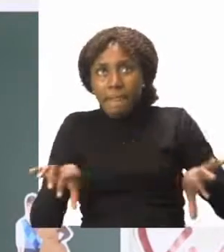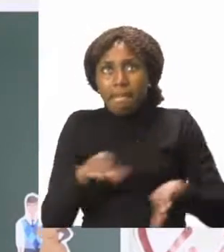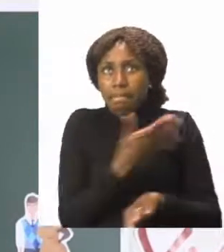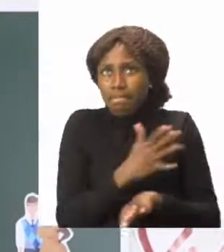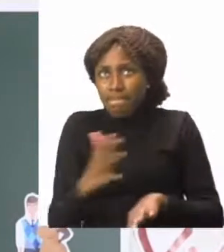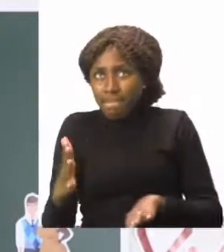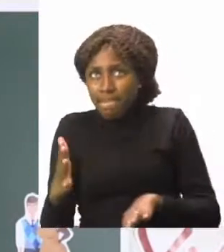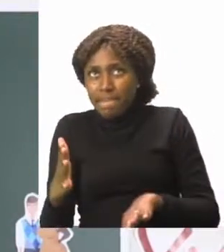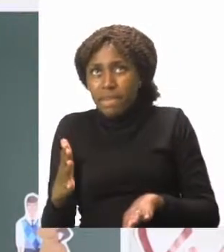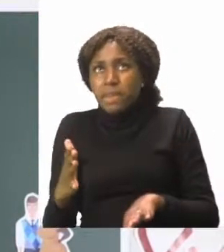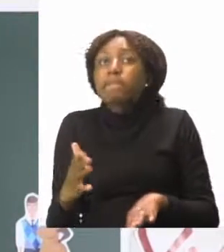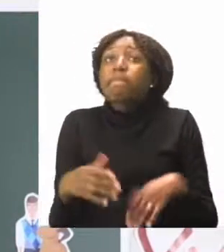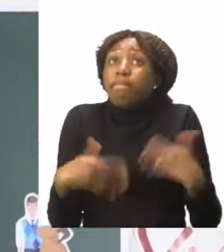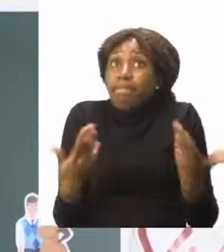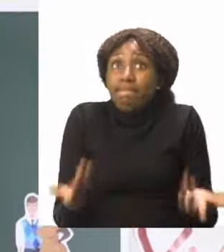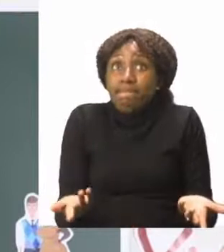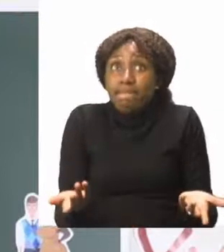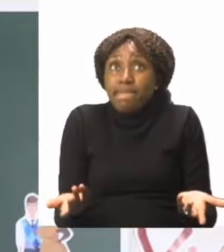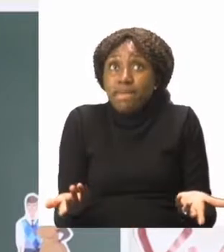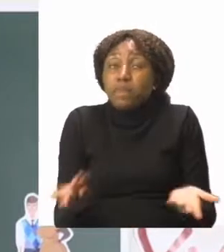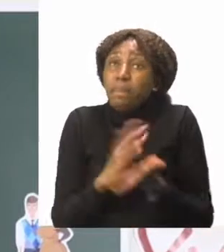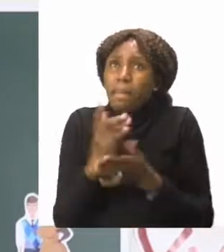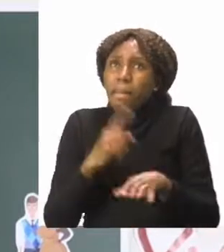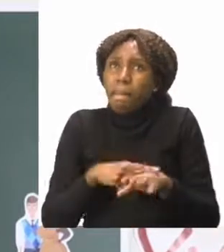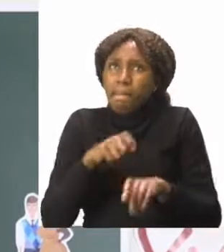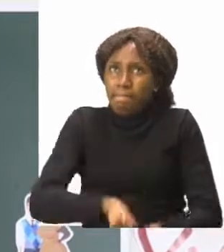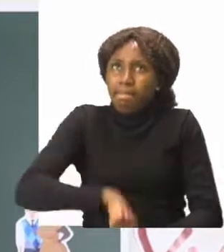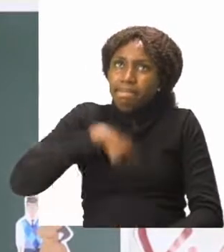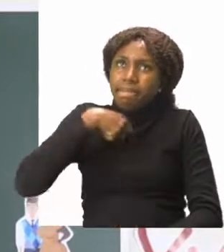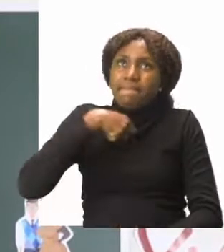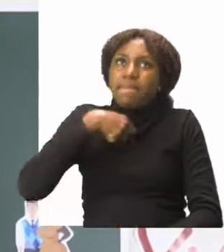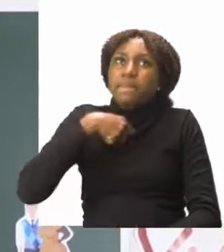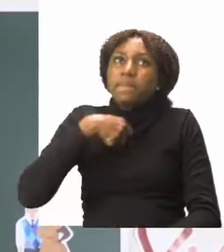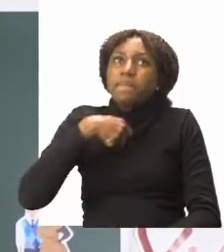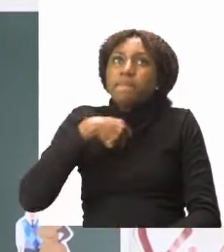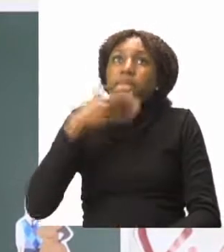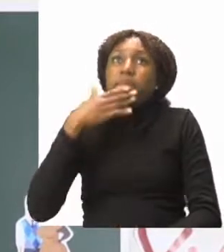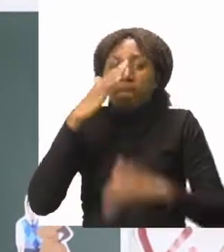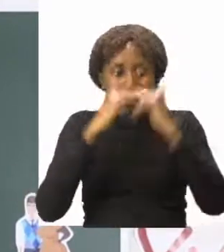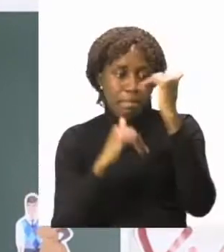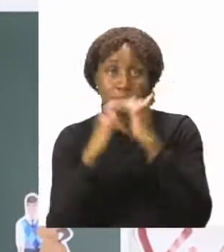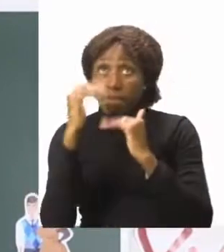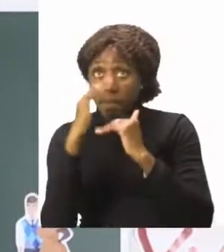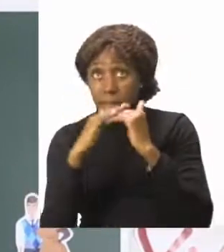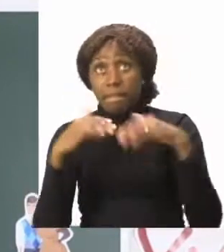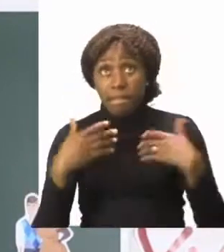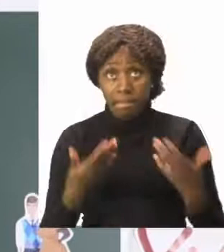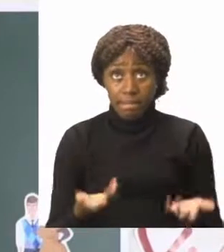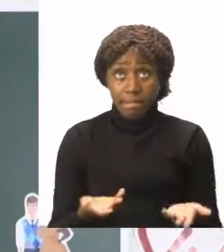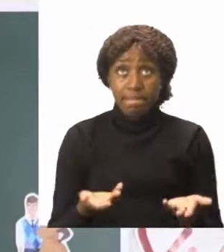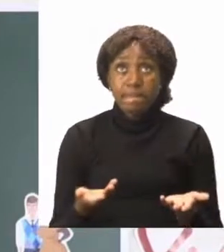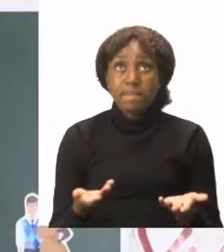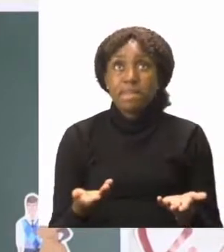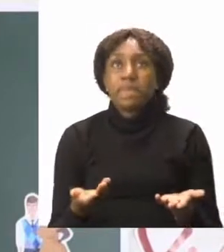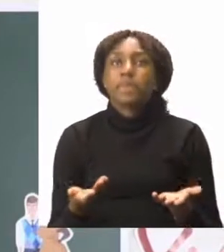only occupation where someone has to wear overalls. We also have construction people who